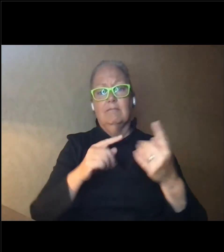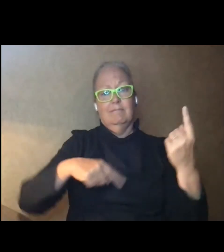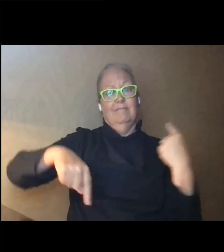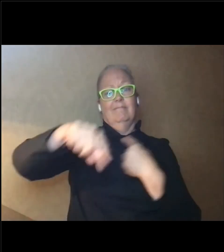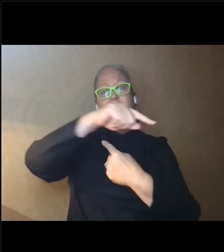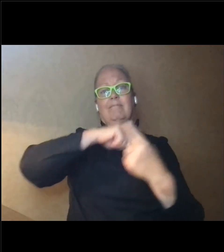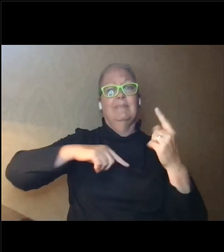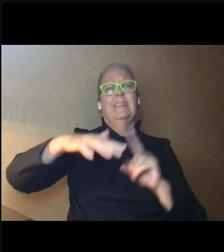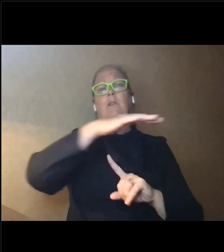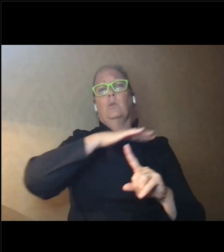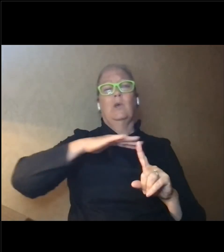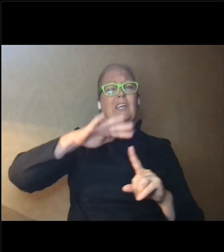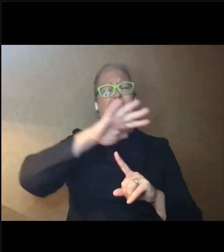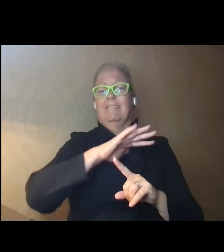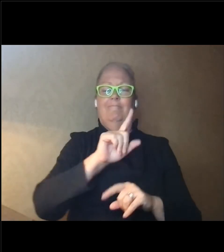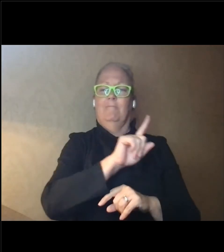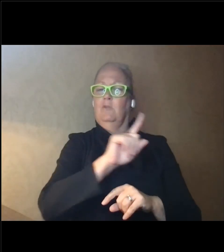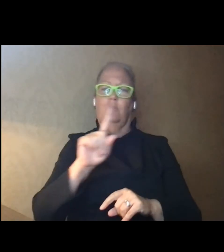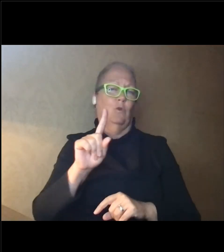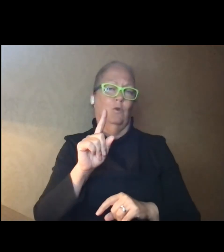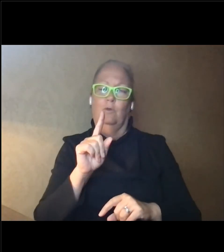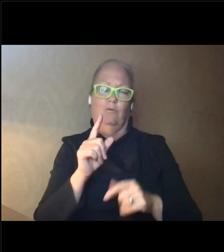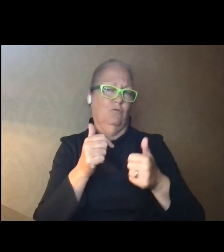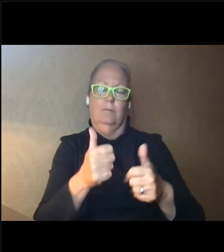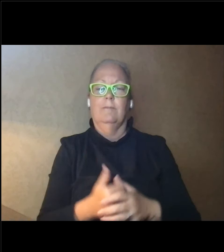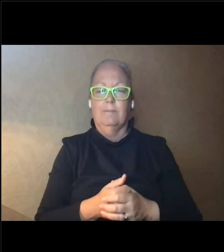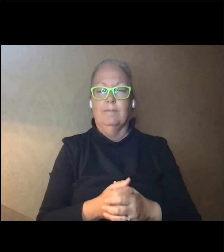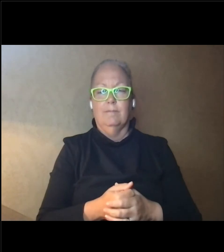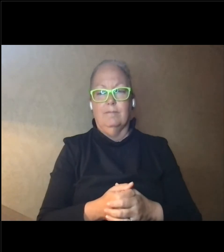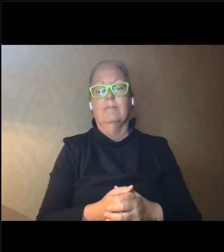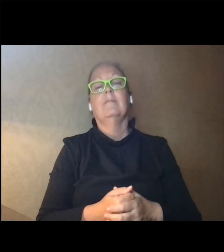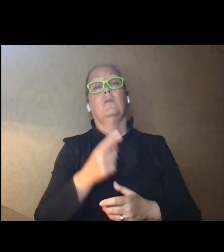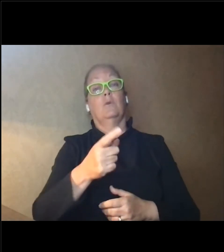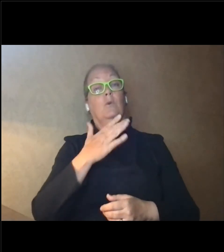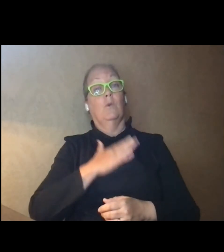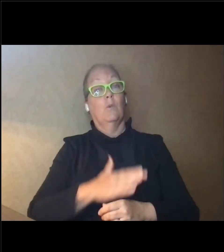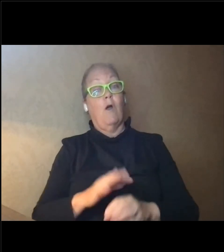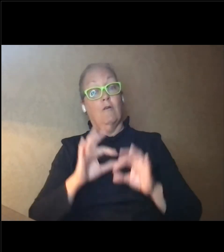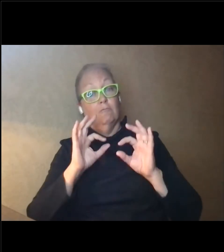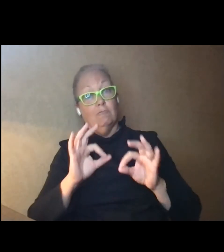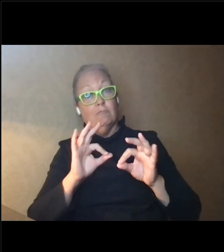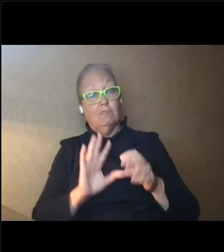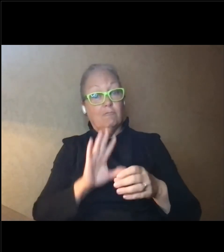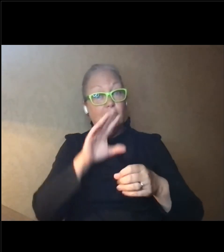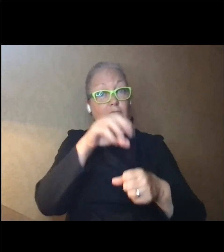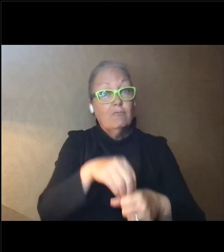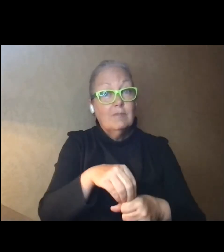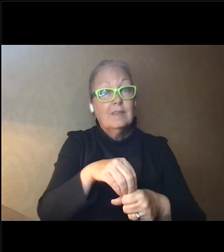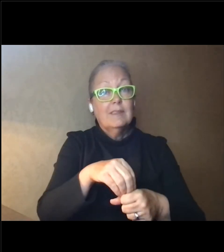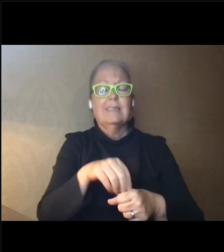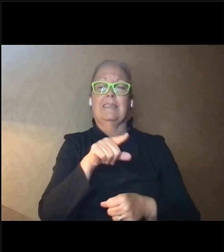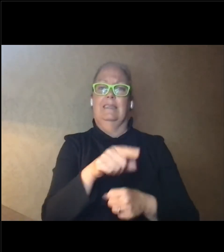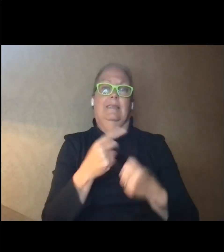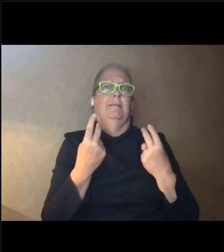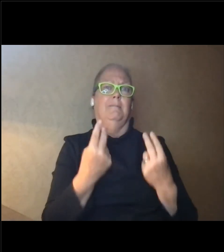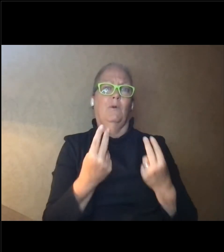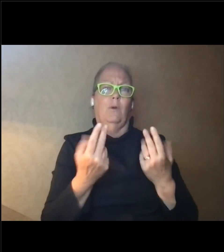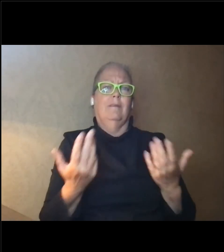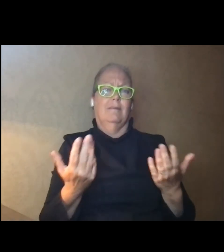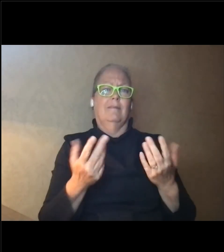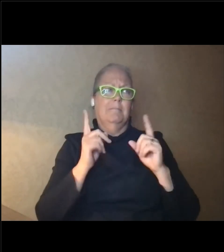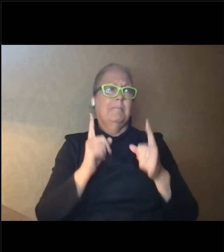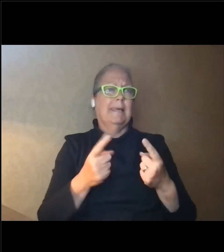So under these circumstances, we consider meaningful participation as a very crucial issue, because we have to